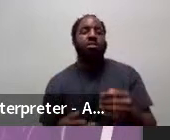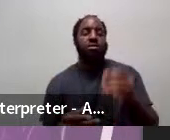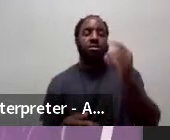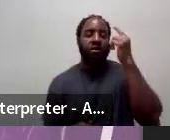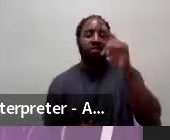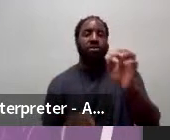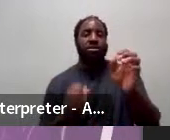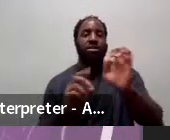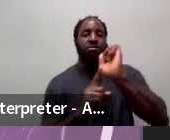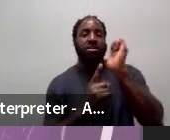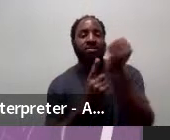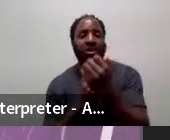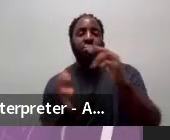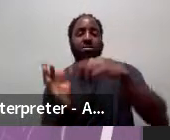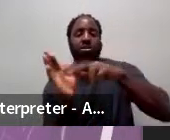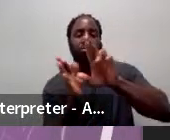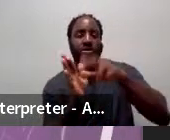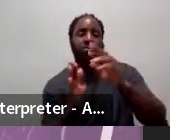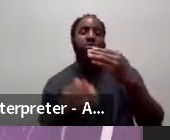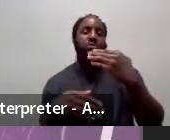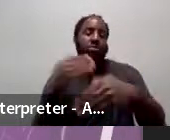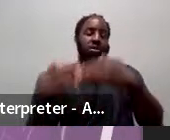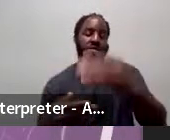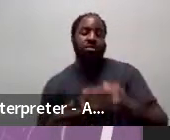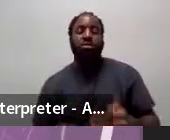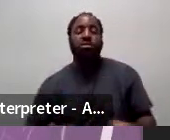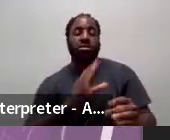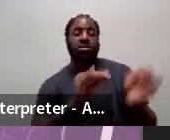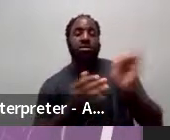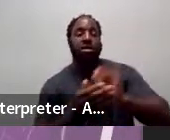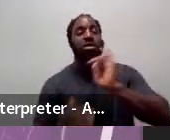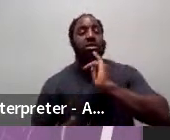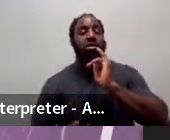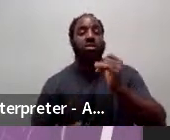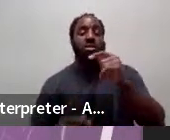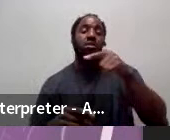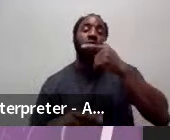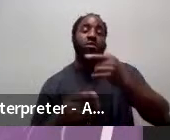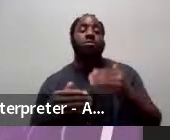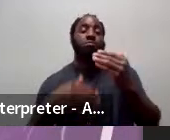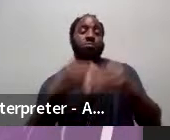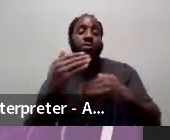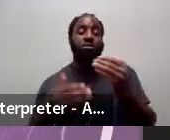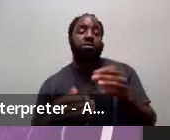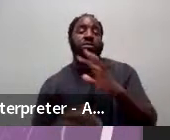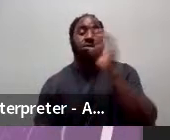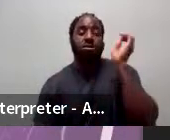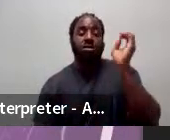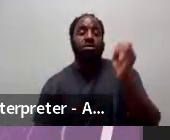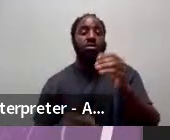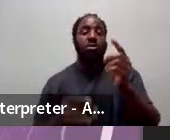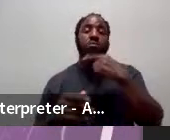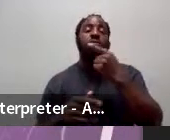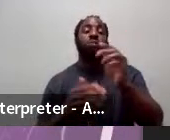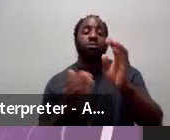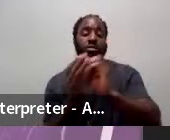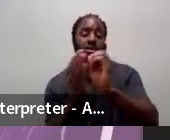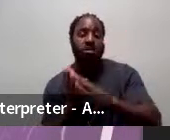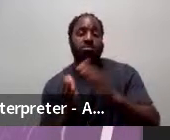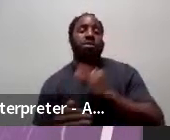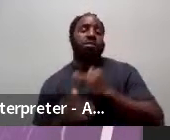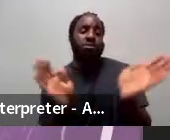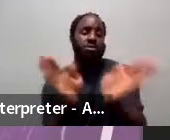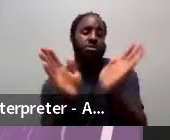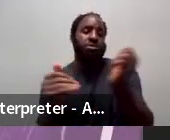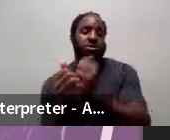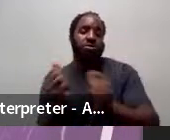review process, and that will be a public process. Those will become public documents. And so I just encourage everyone to